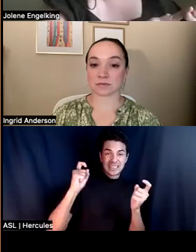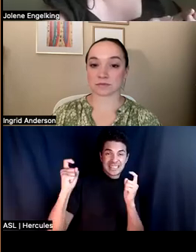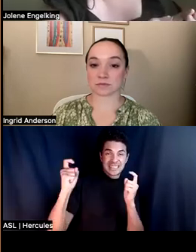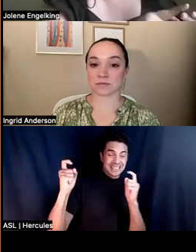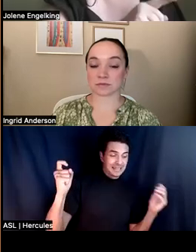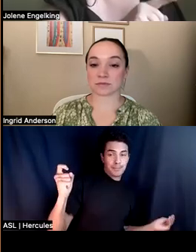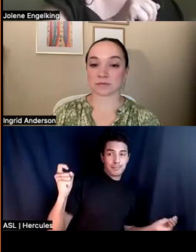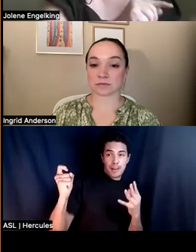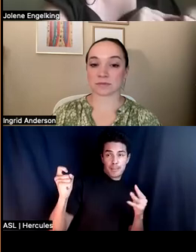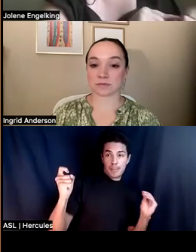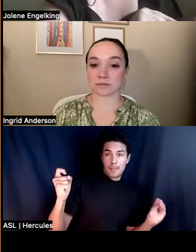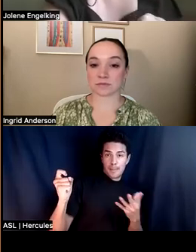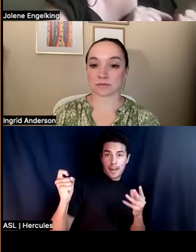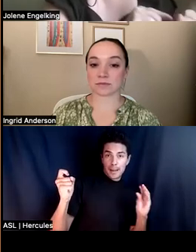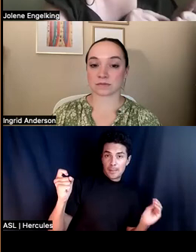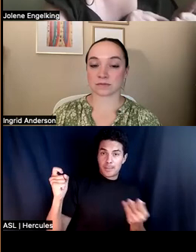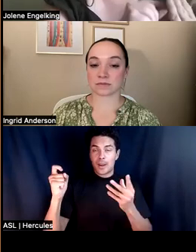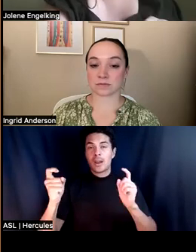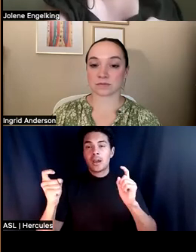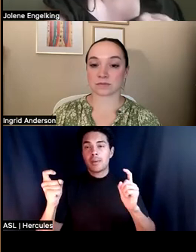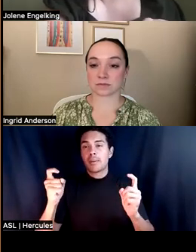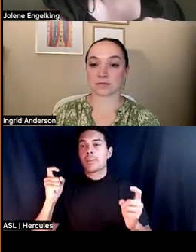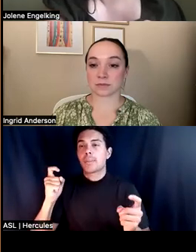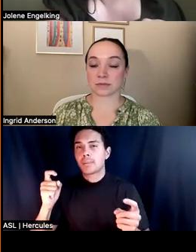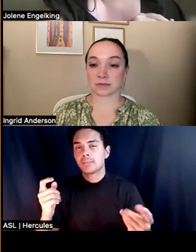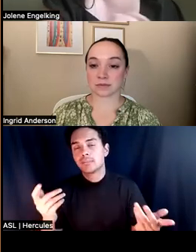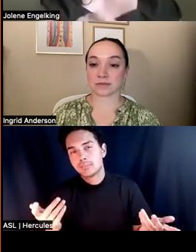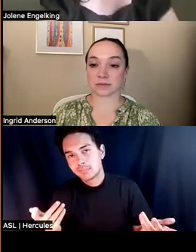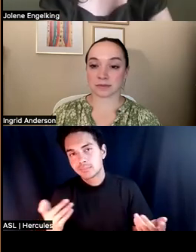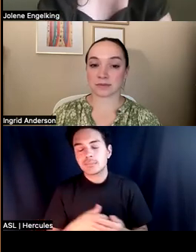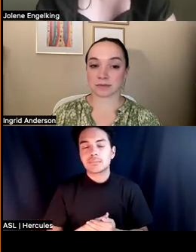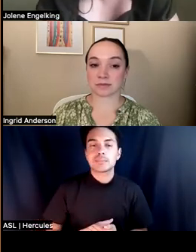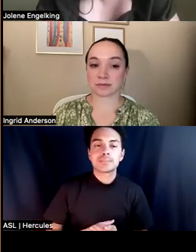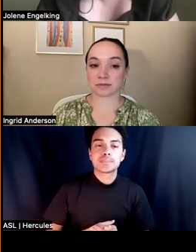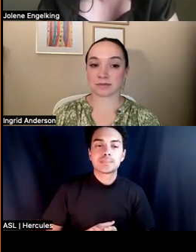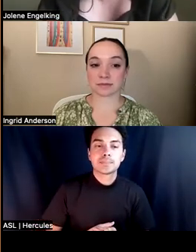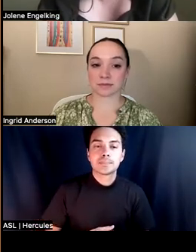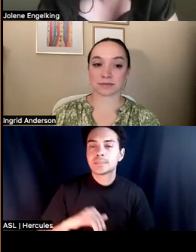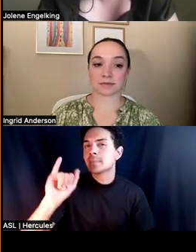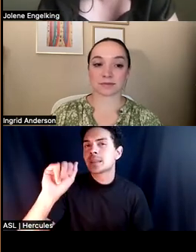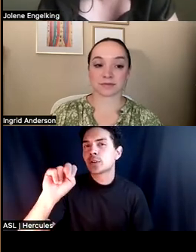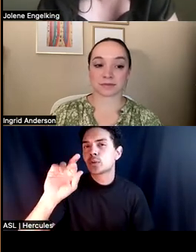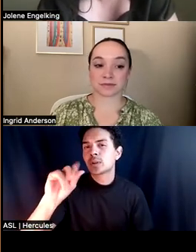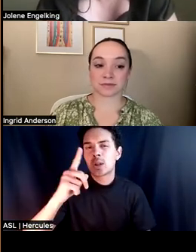with survivors, and also through those few things that you may be able to change, right? Ingrid, what else is hard? I